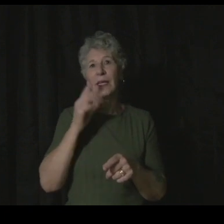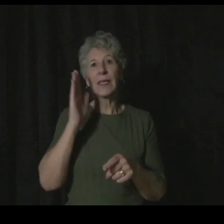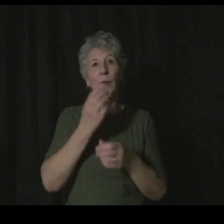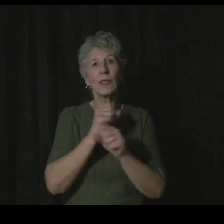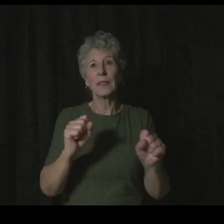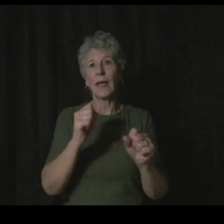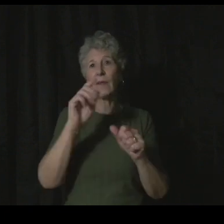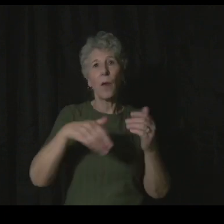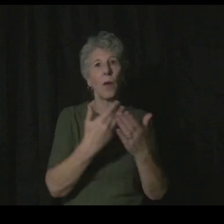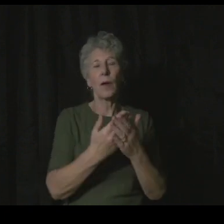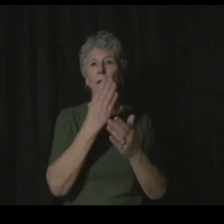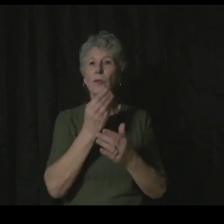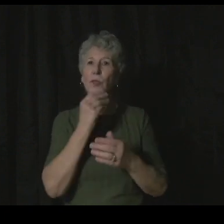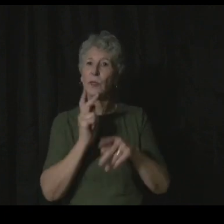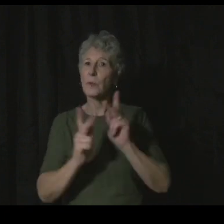single Jewish person.